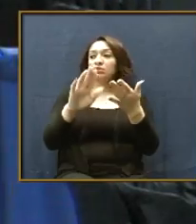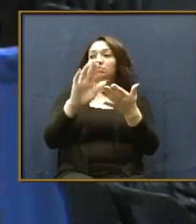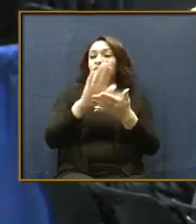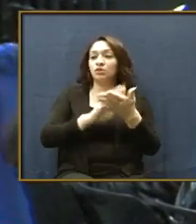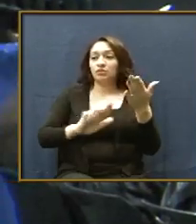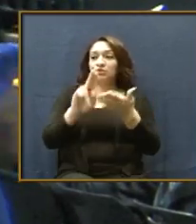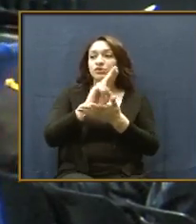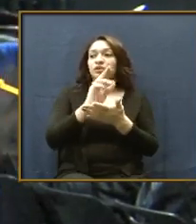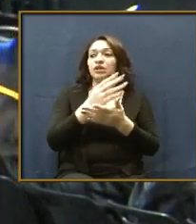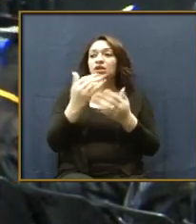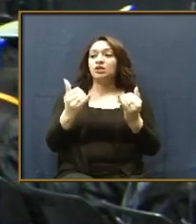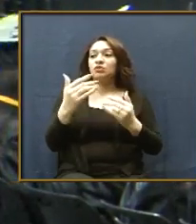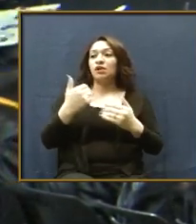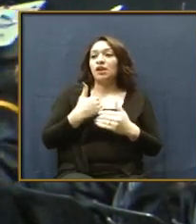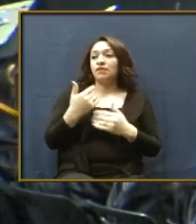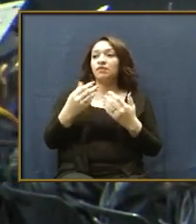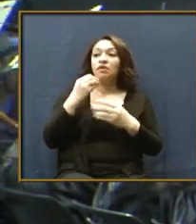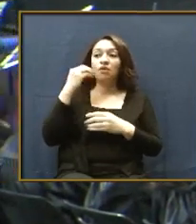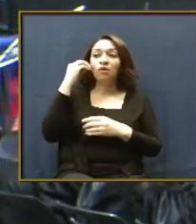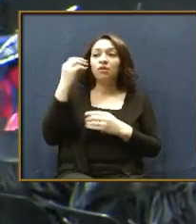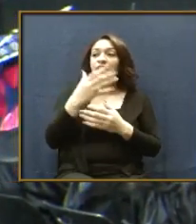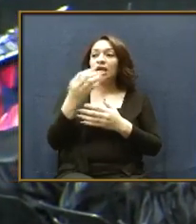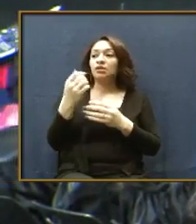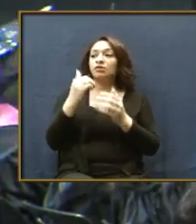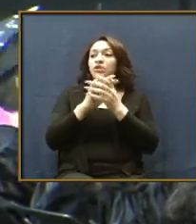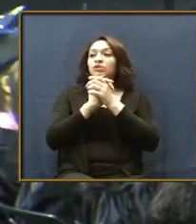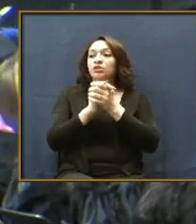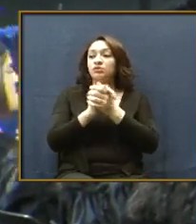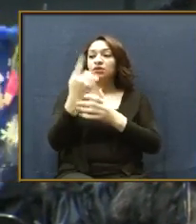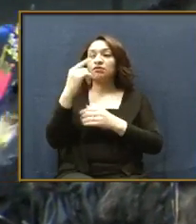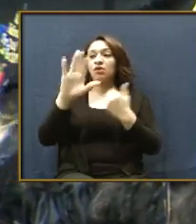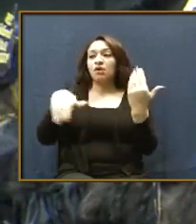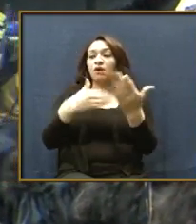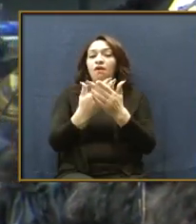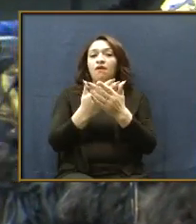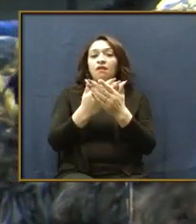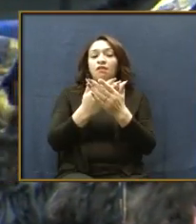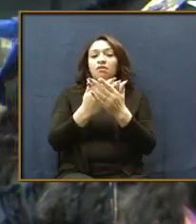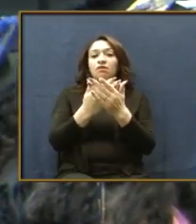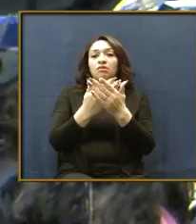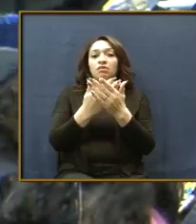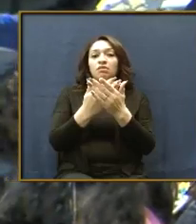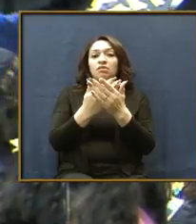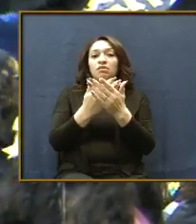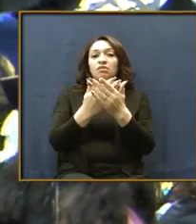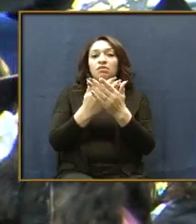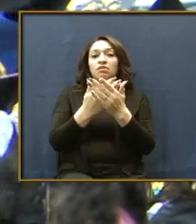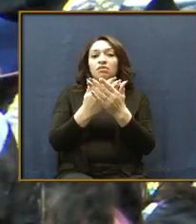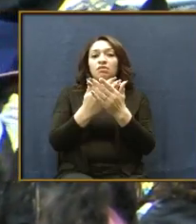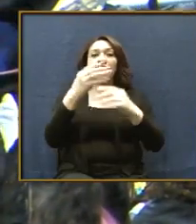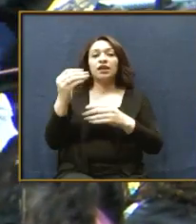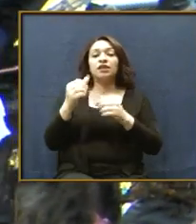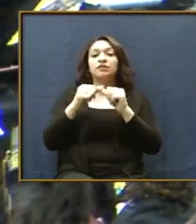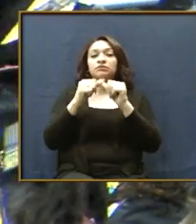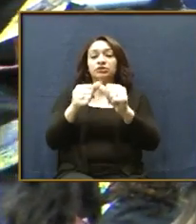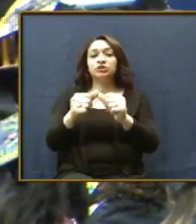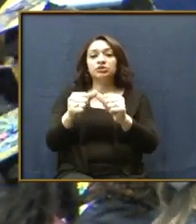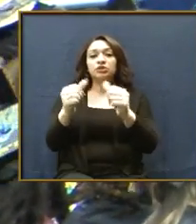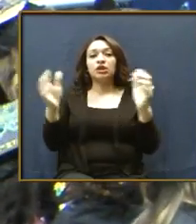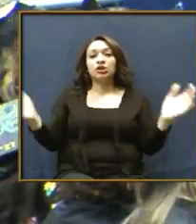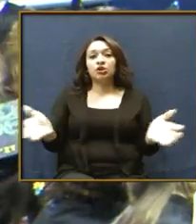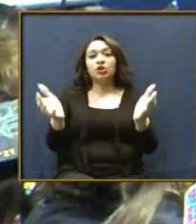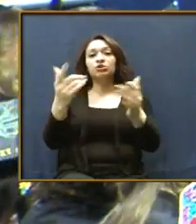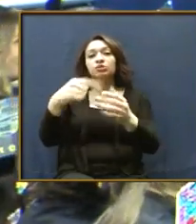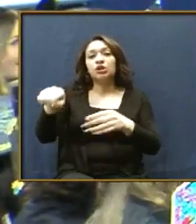Alumni Association, I congratulate you on your individual accomplishments, and I challenge each of you and involved